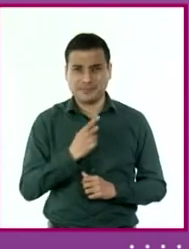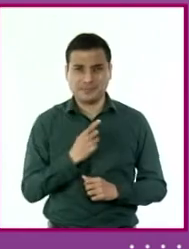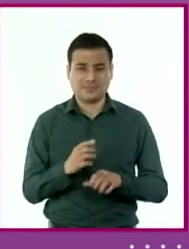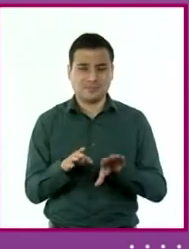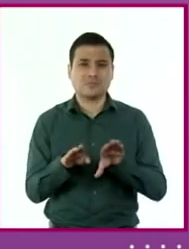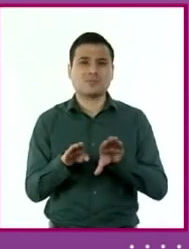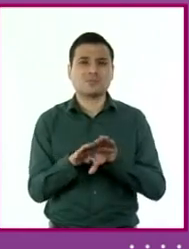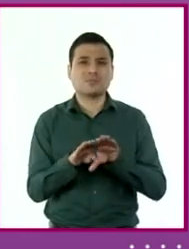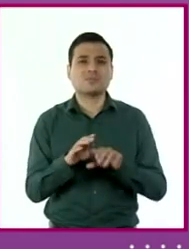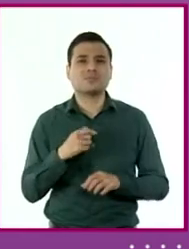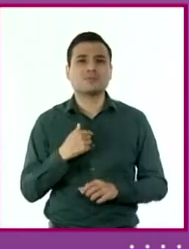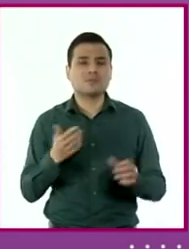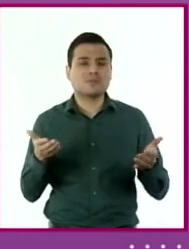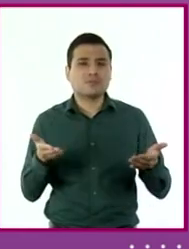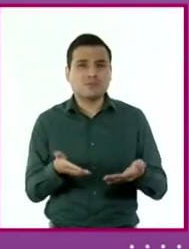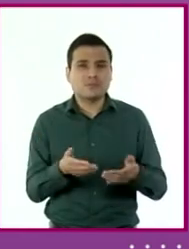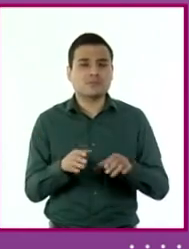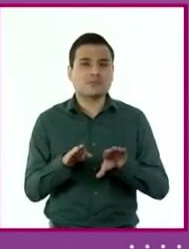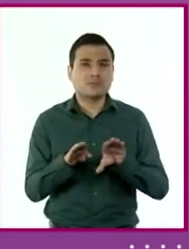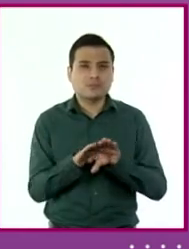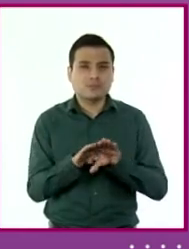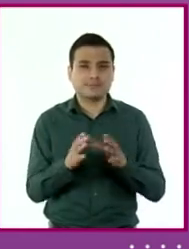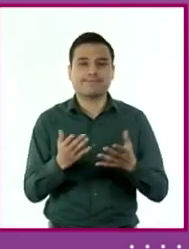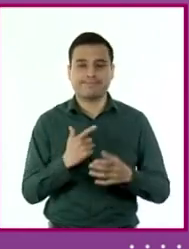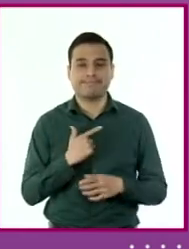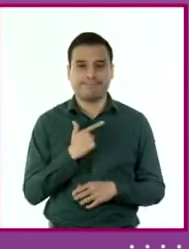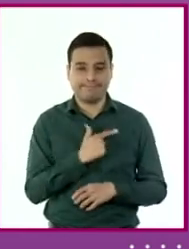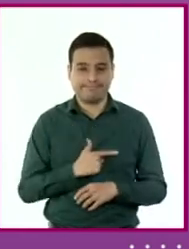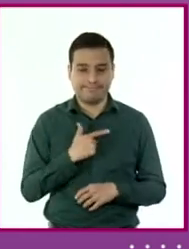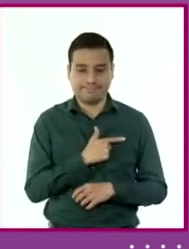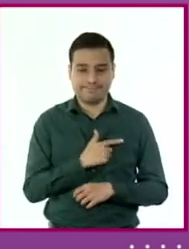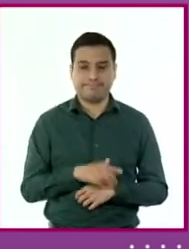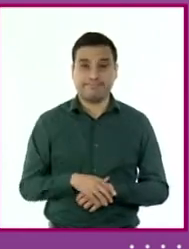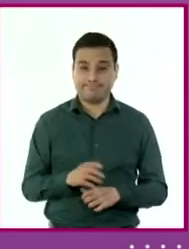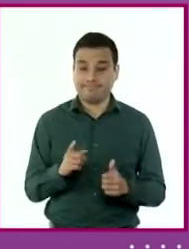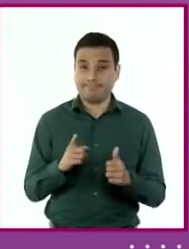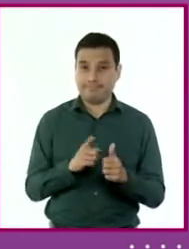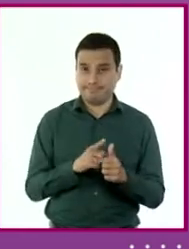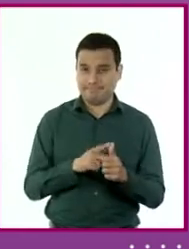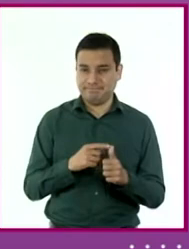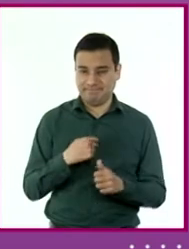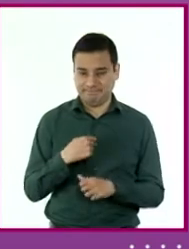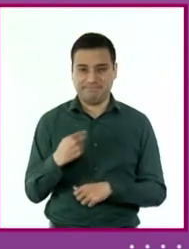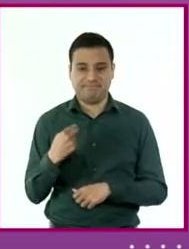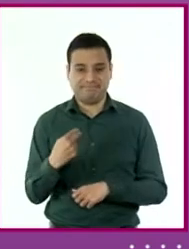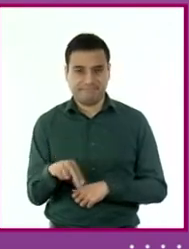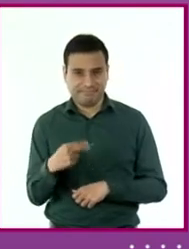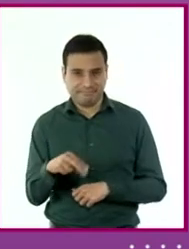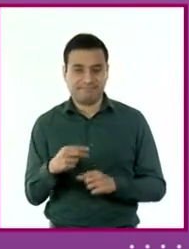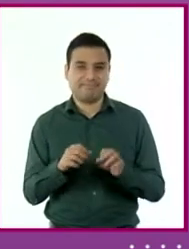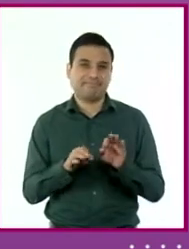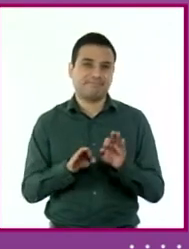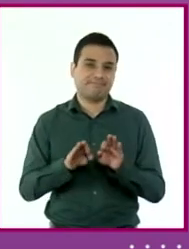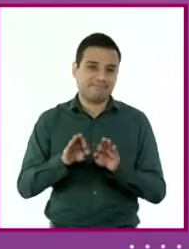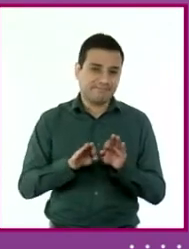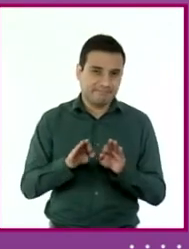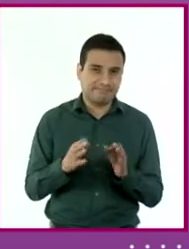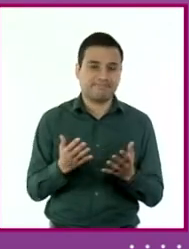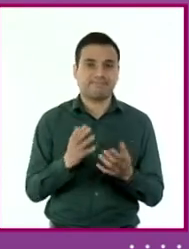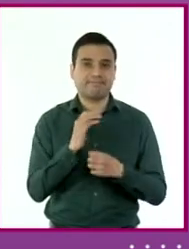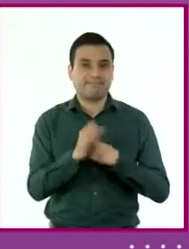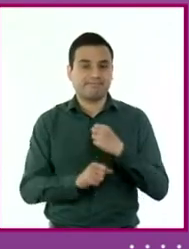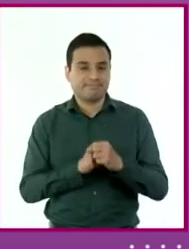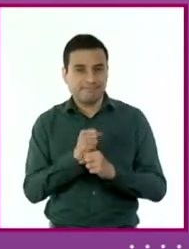to introduce myself? With pleasure. First, you have to say your name, your profession, your